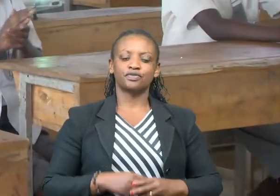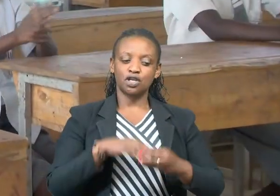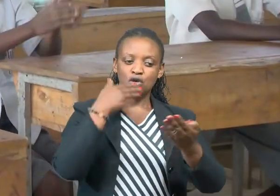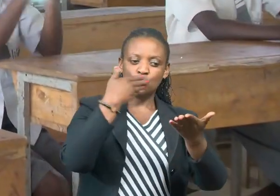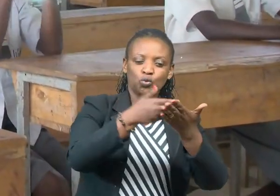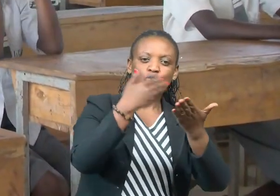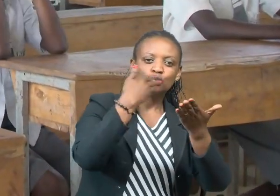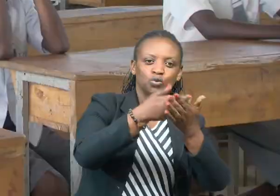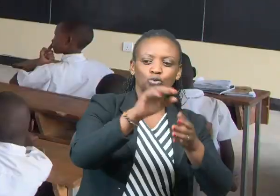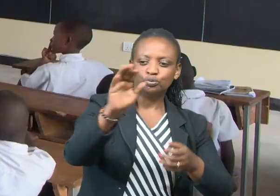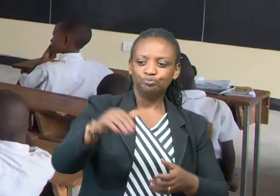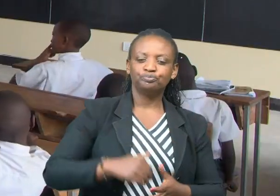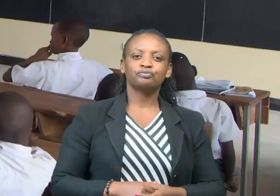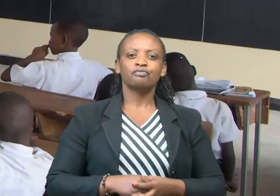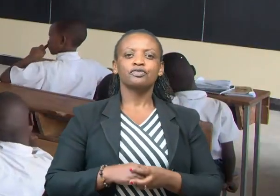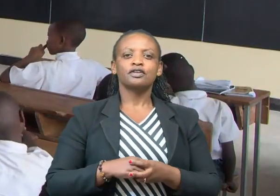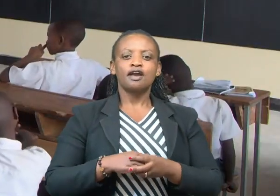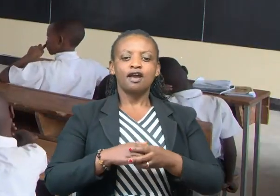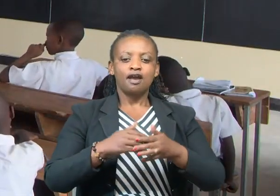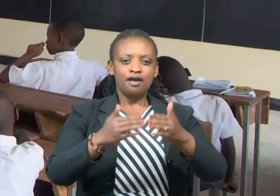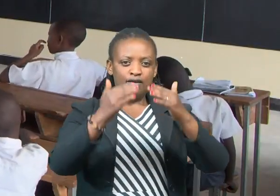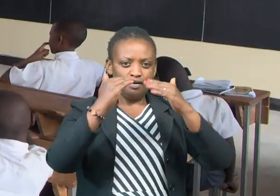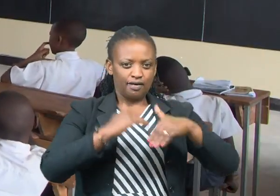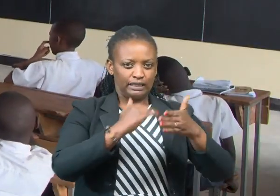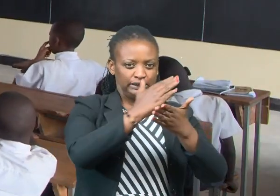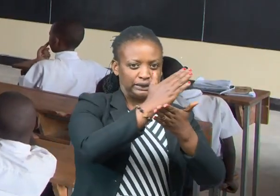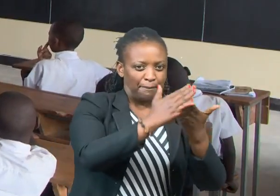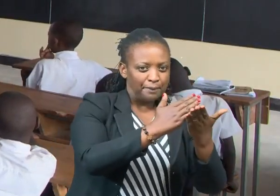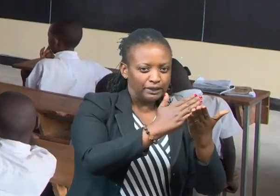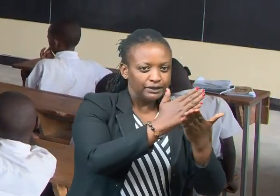Ah, good. Next part.